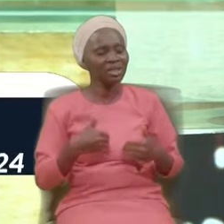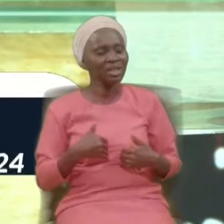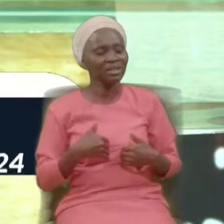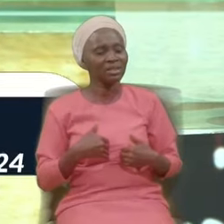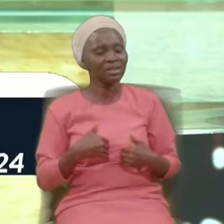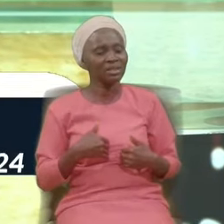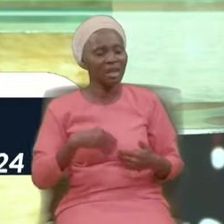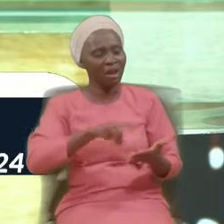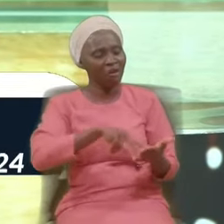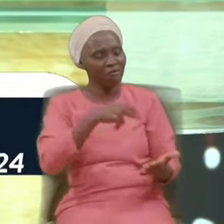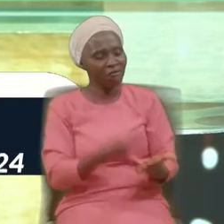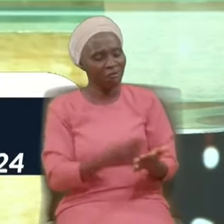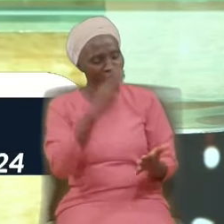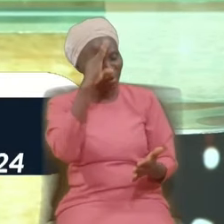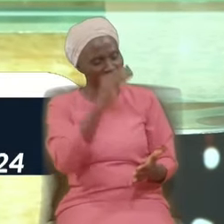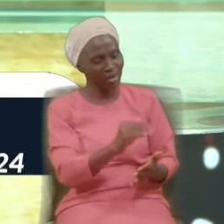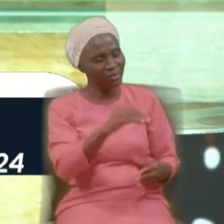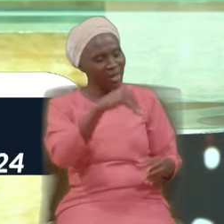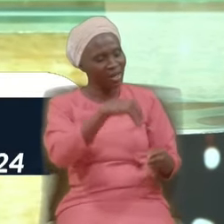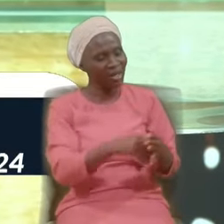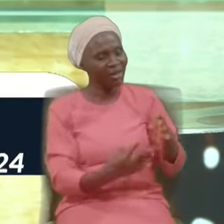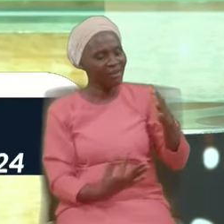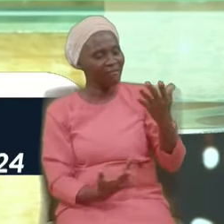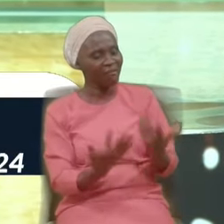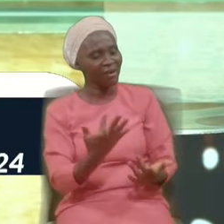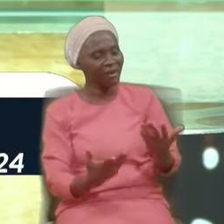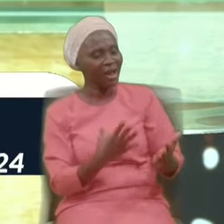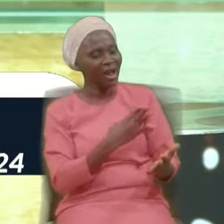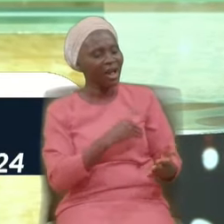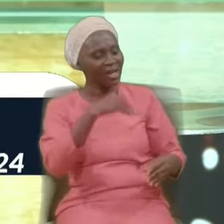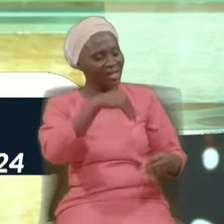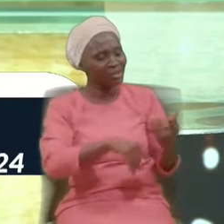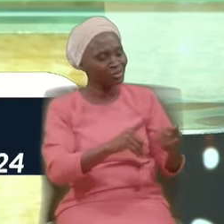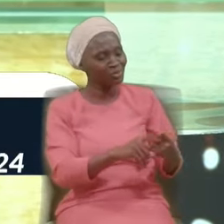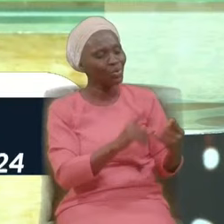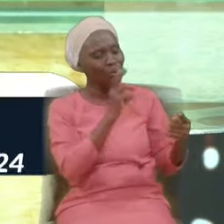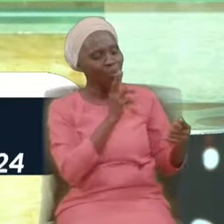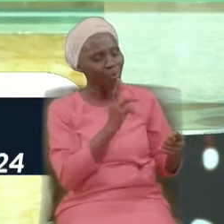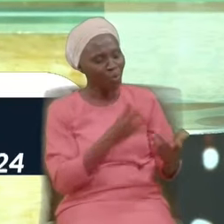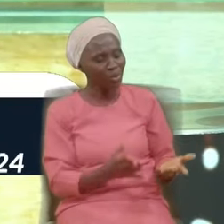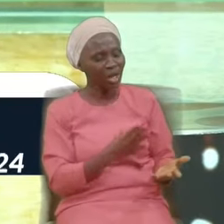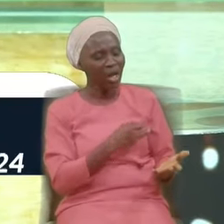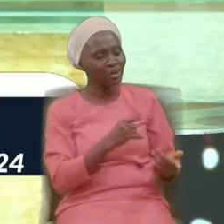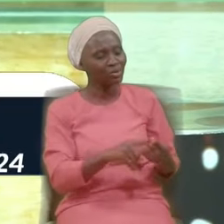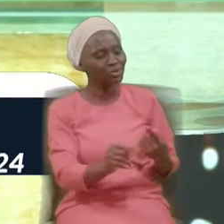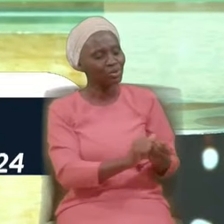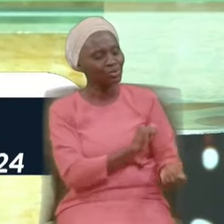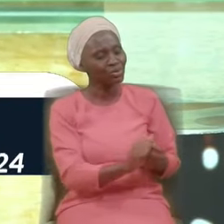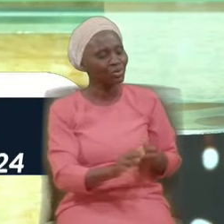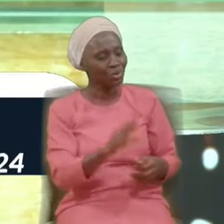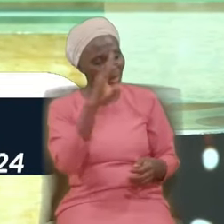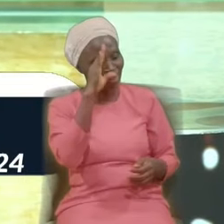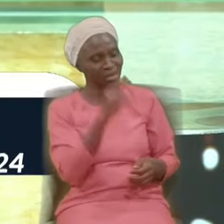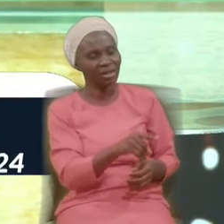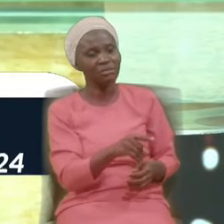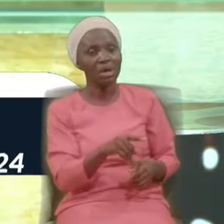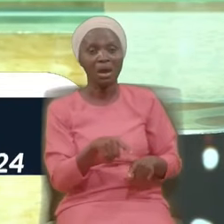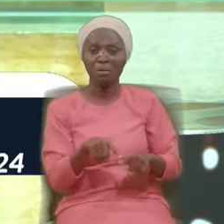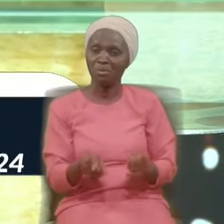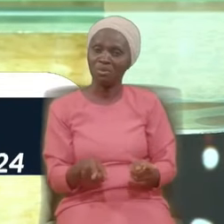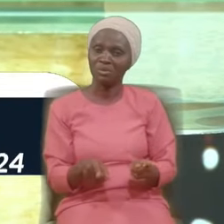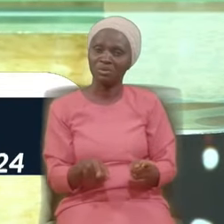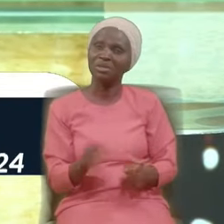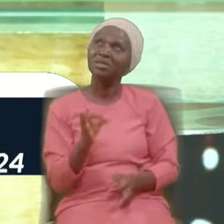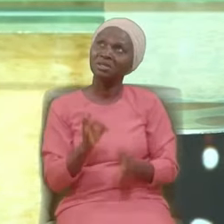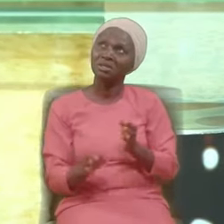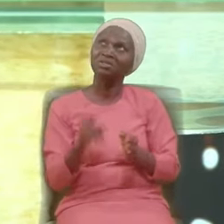into the fire and into the waters, and to destroy him. But